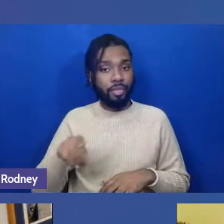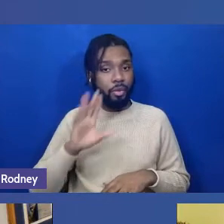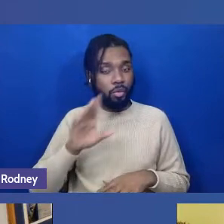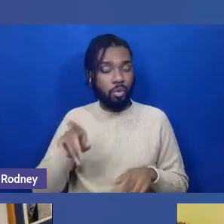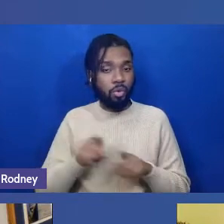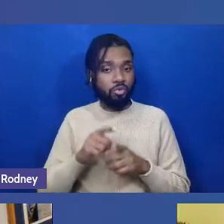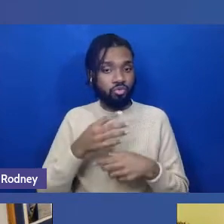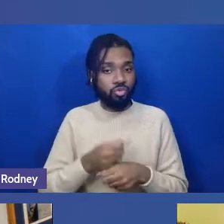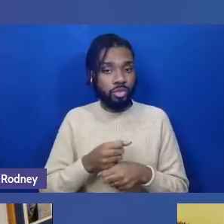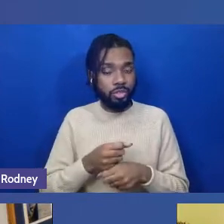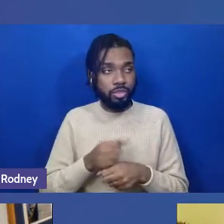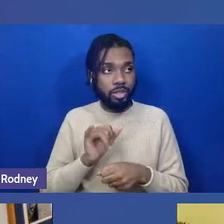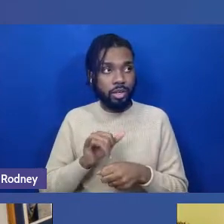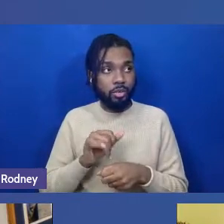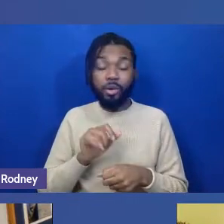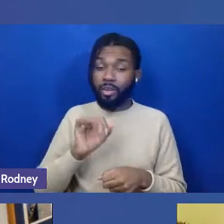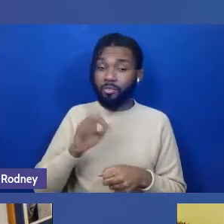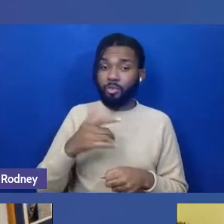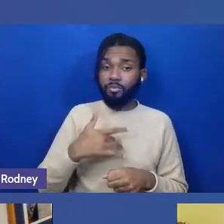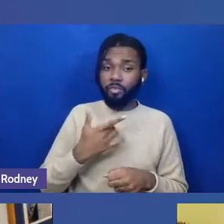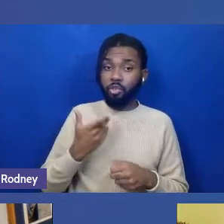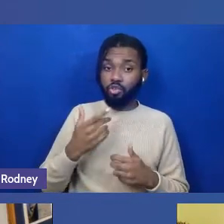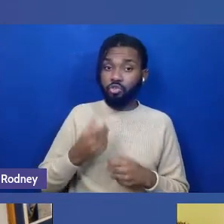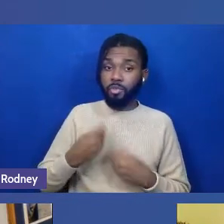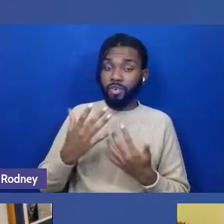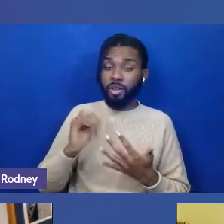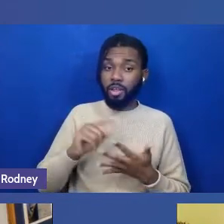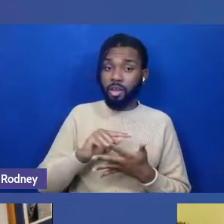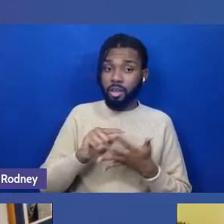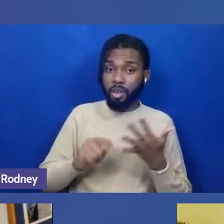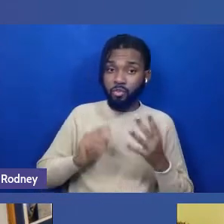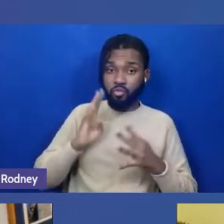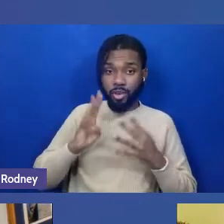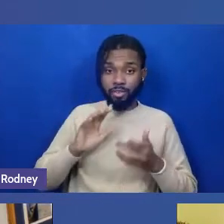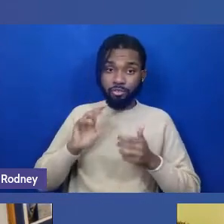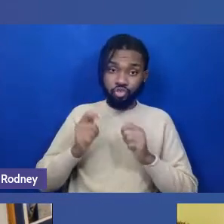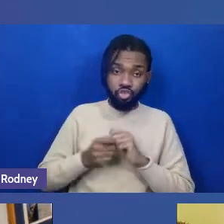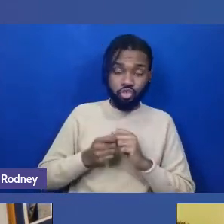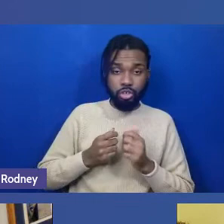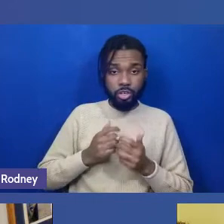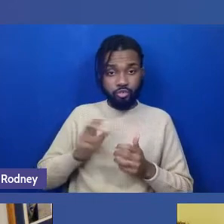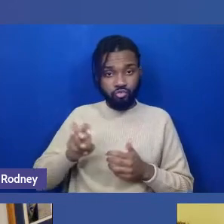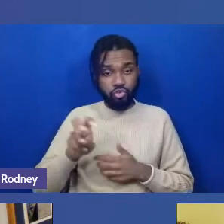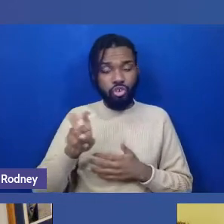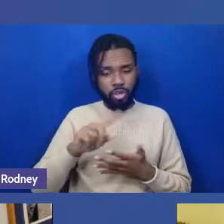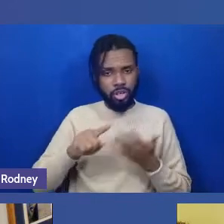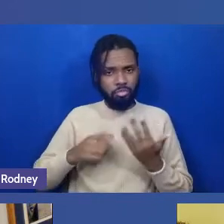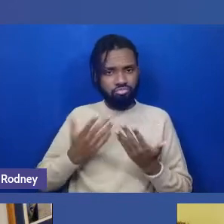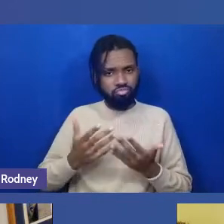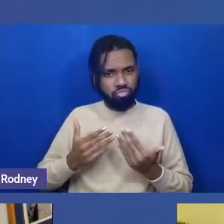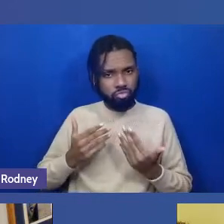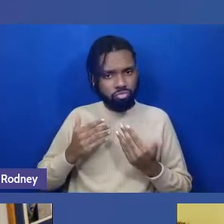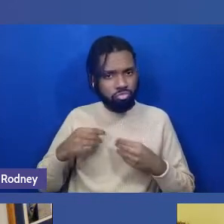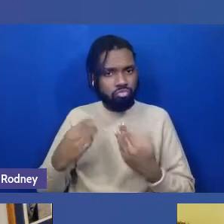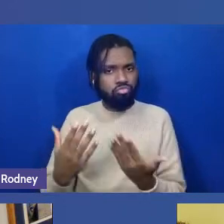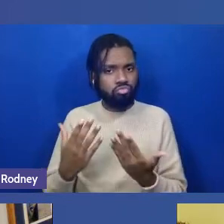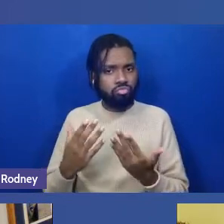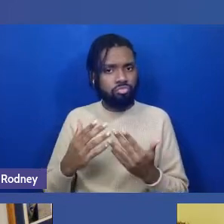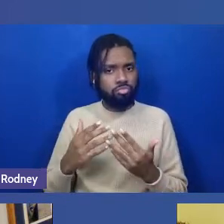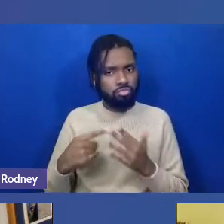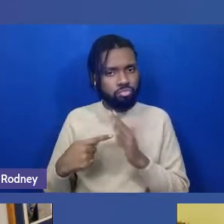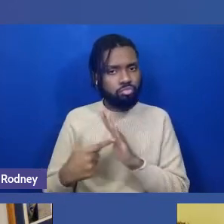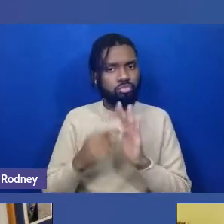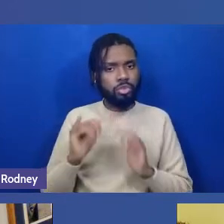you know, if you believe in your heart that you are bringing that, bring it, you know, really bring it. And you